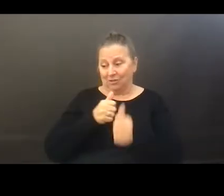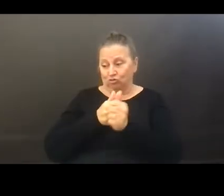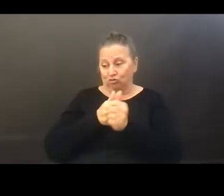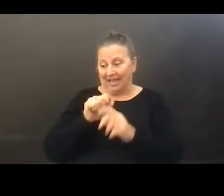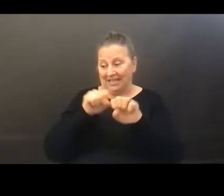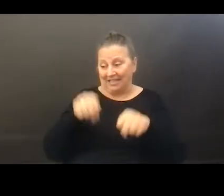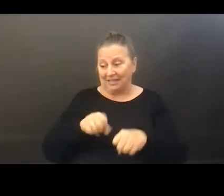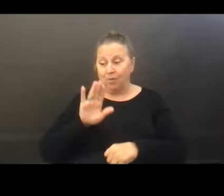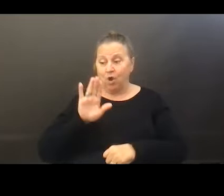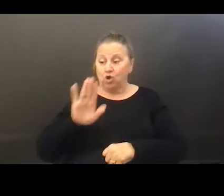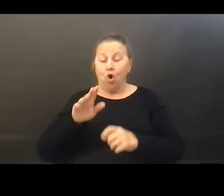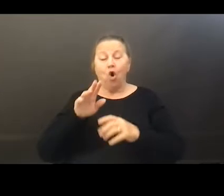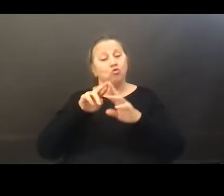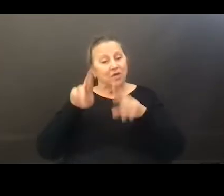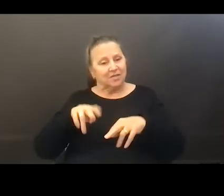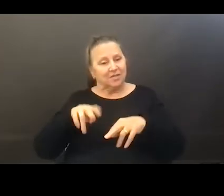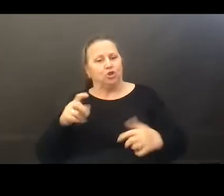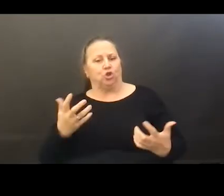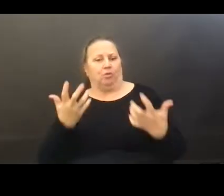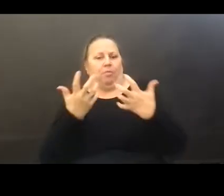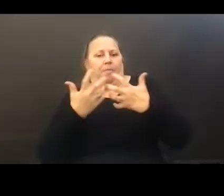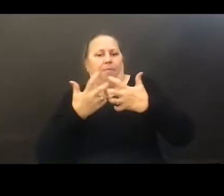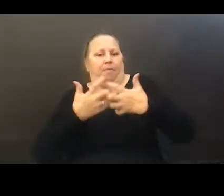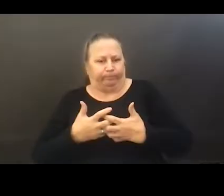to align, and we can help you do that.